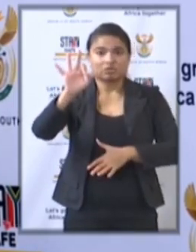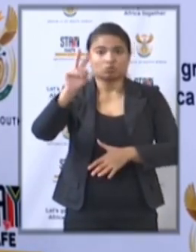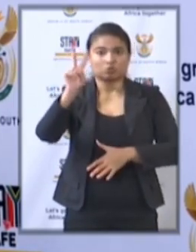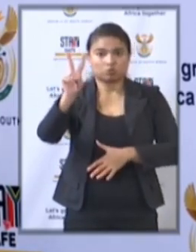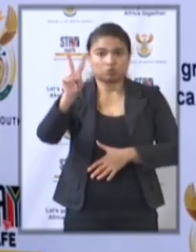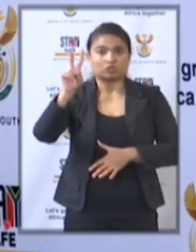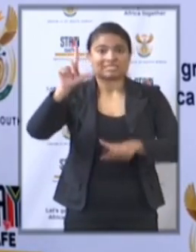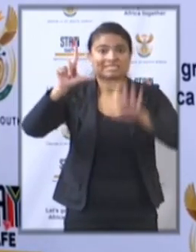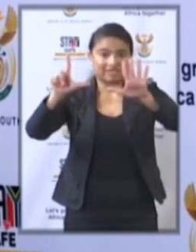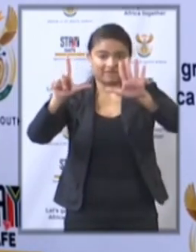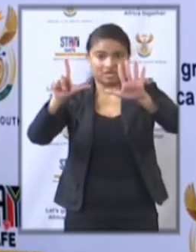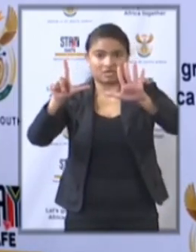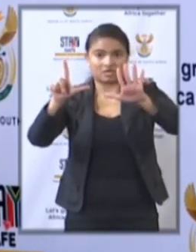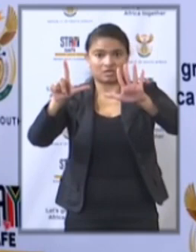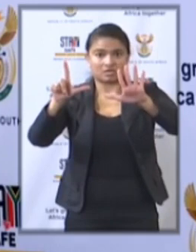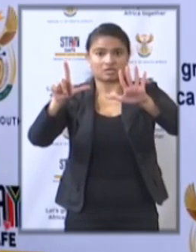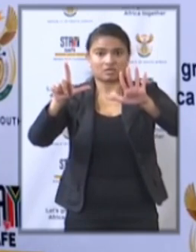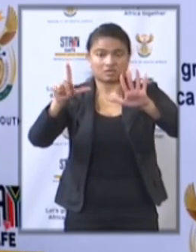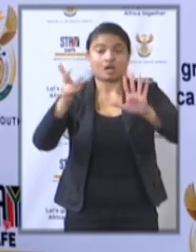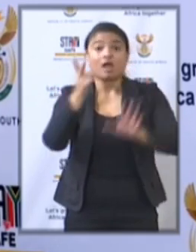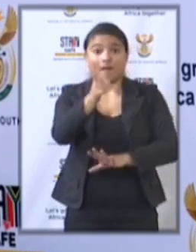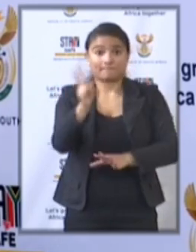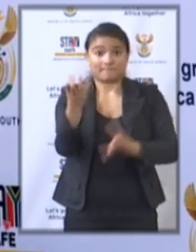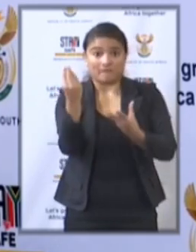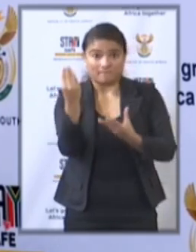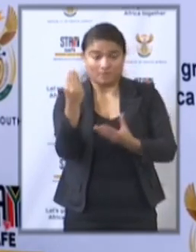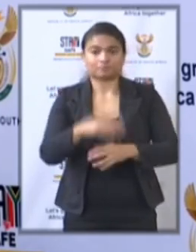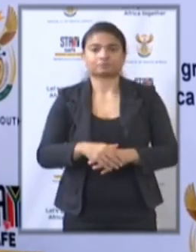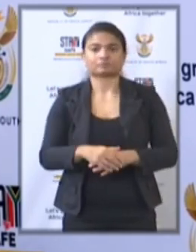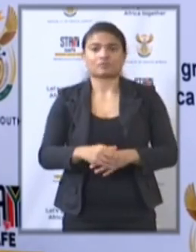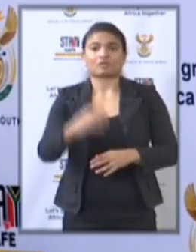080006732. Let me repeat again,